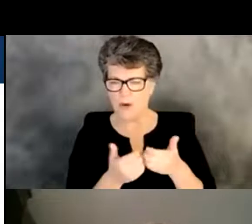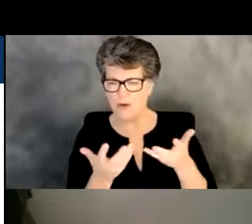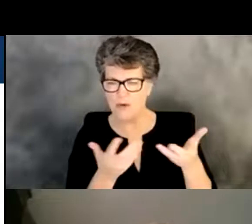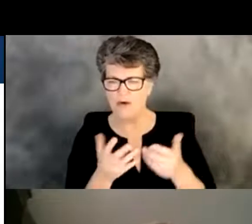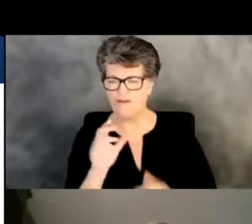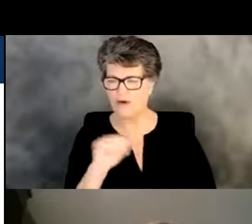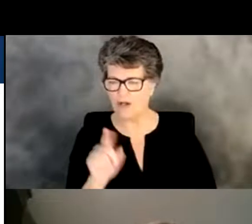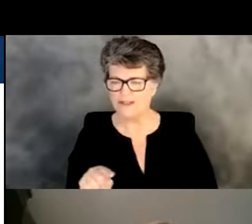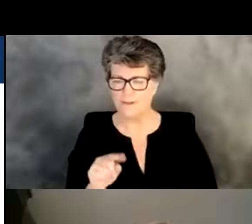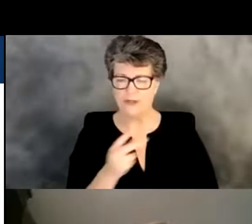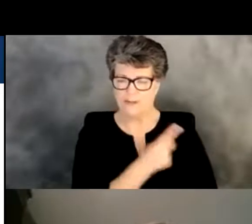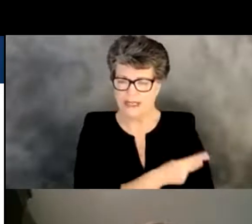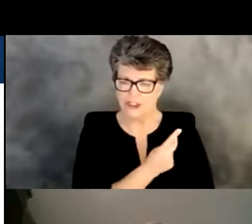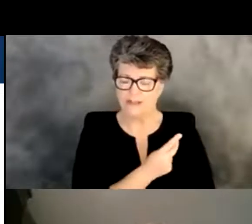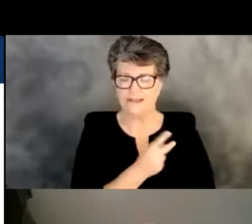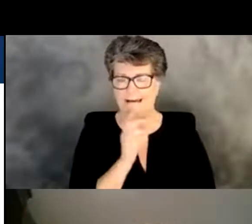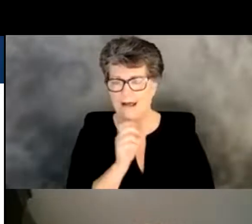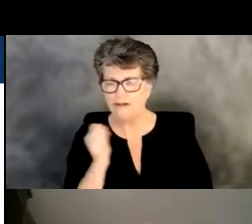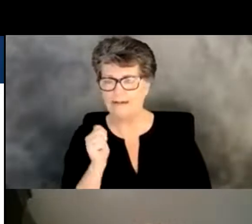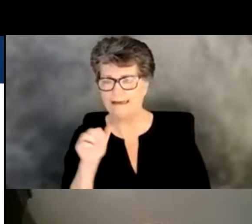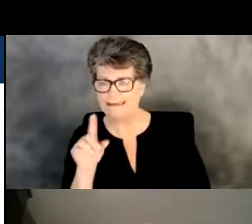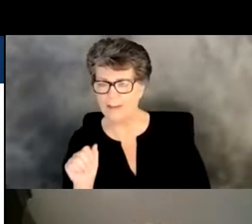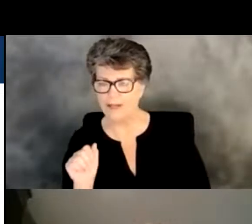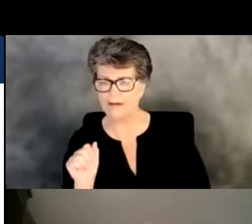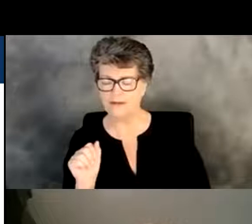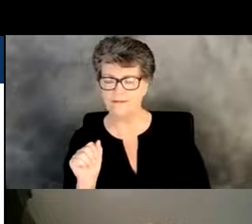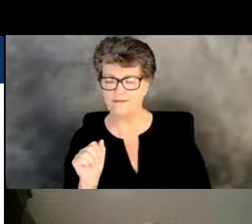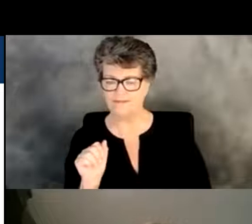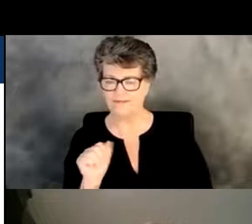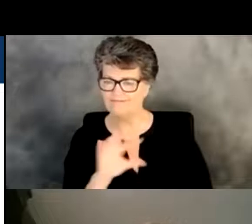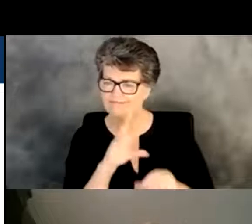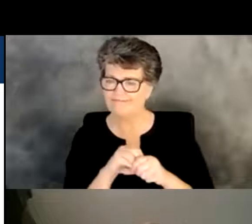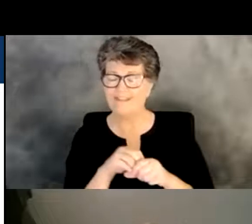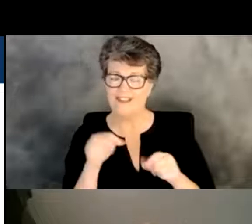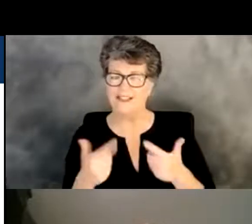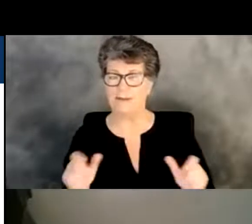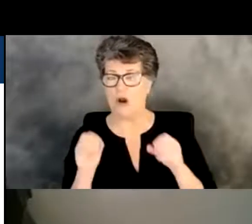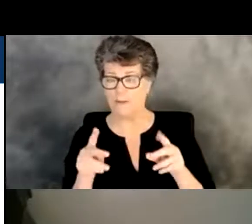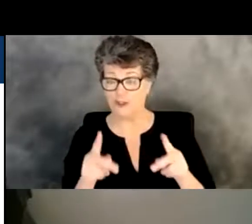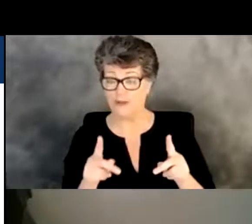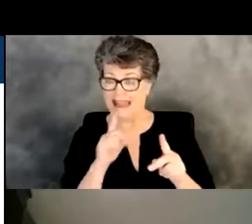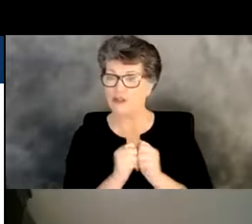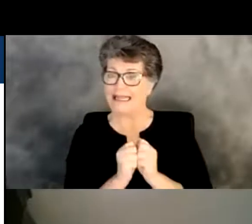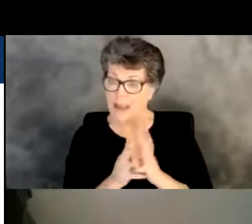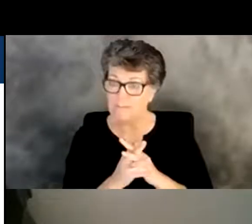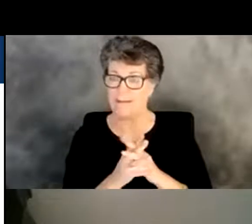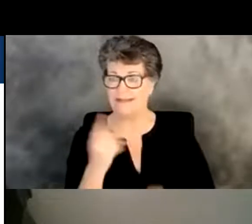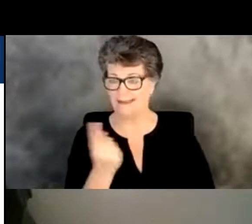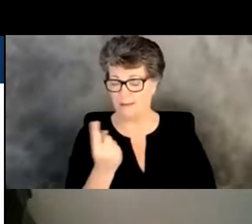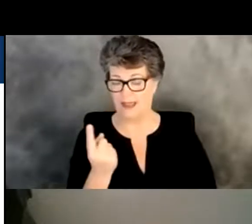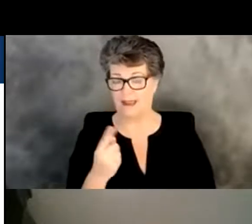Alzheimer's patients, the elderly, disabled, this is a big opportunity to actually implement something